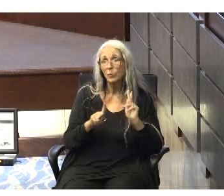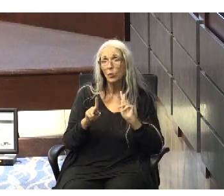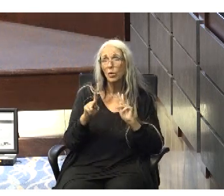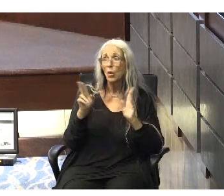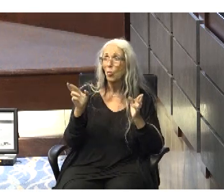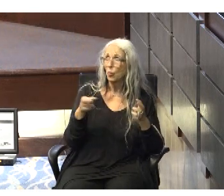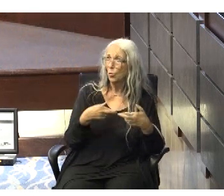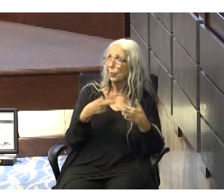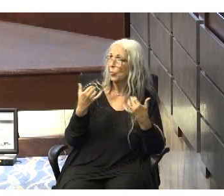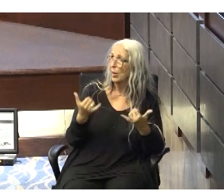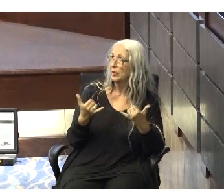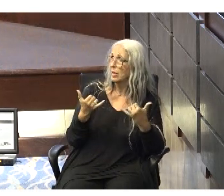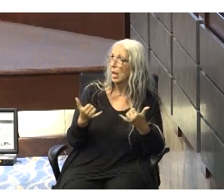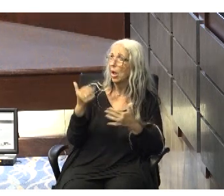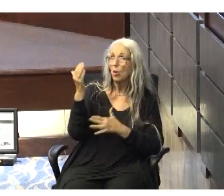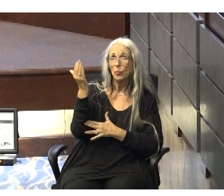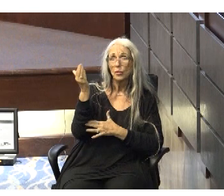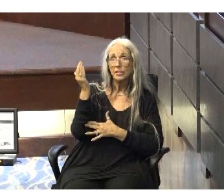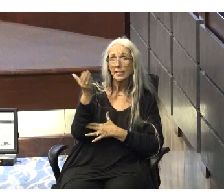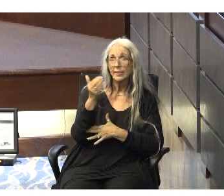room representing our